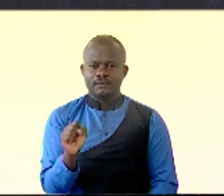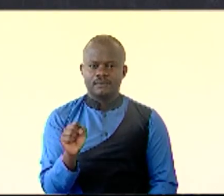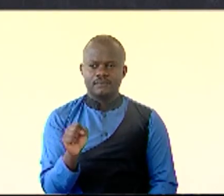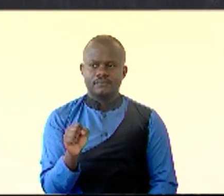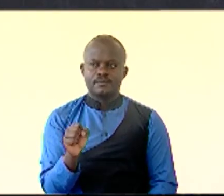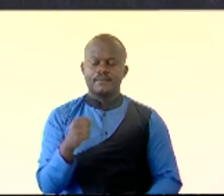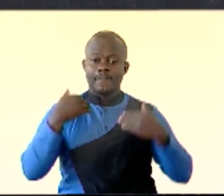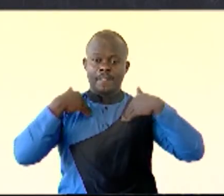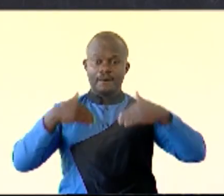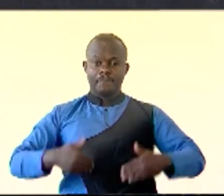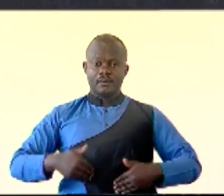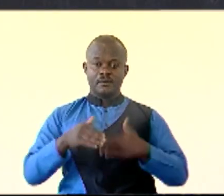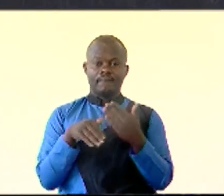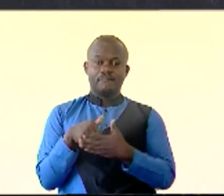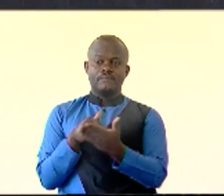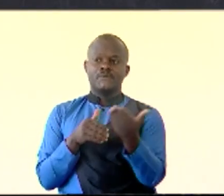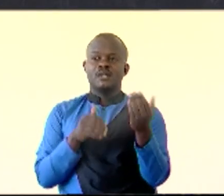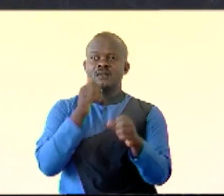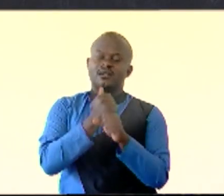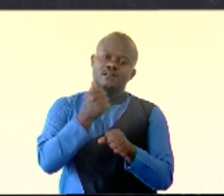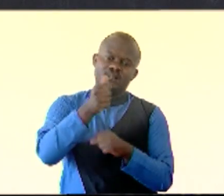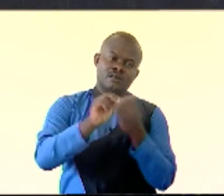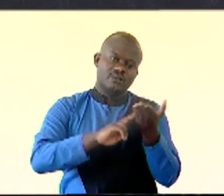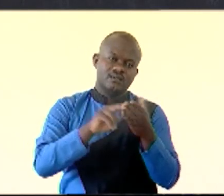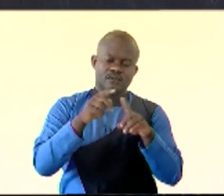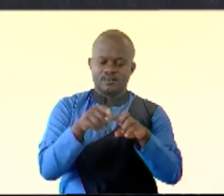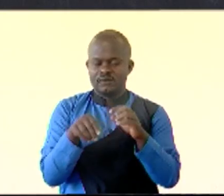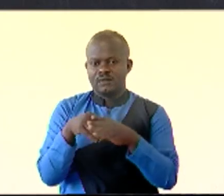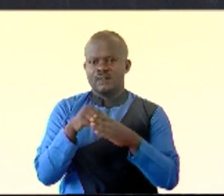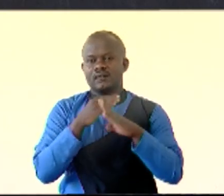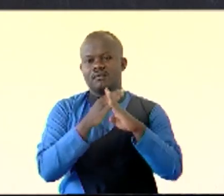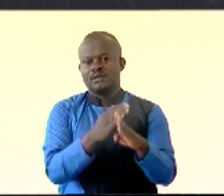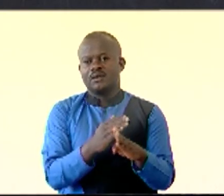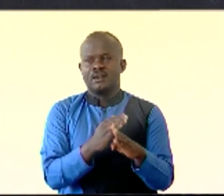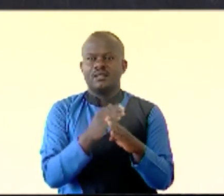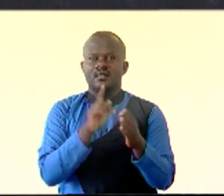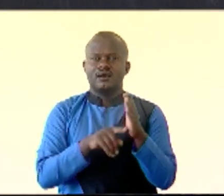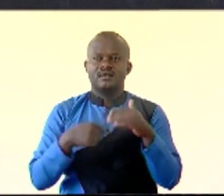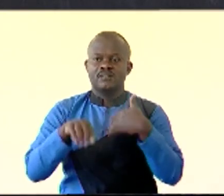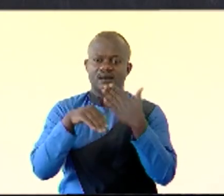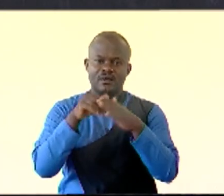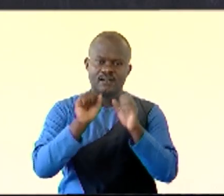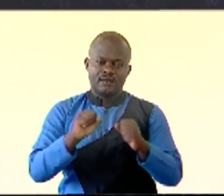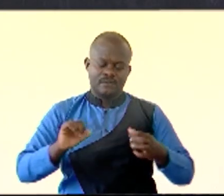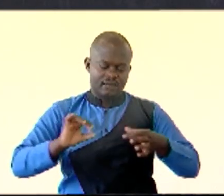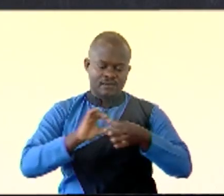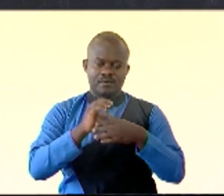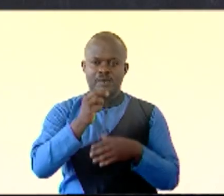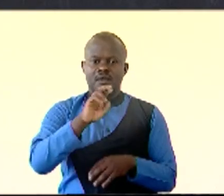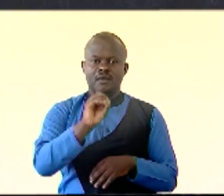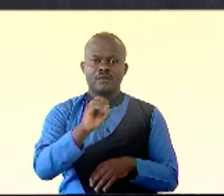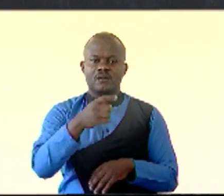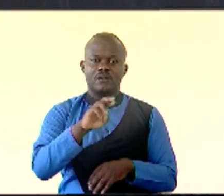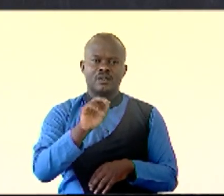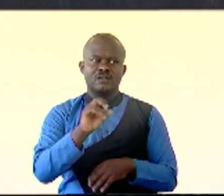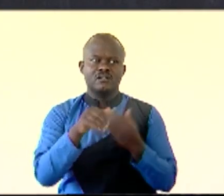The body does this using virus barriers that can intercept microorganisms,